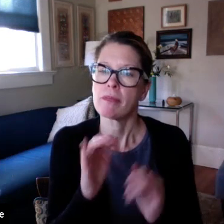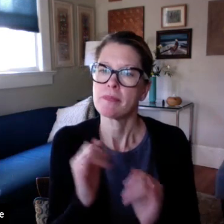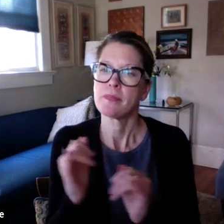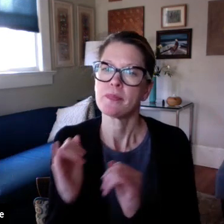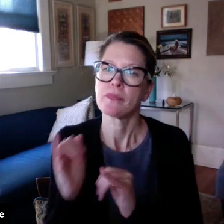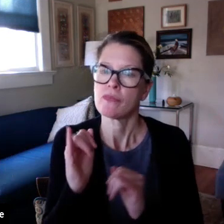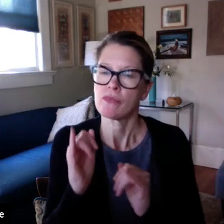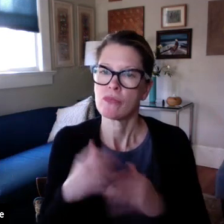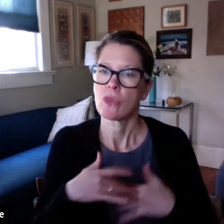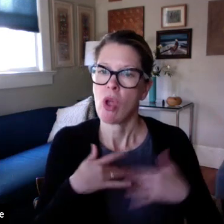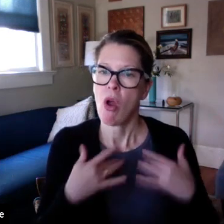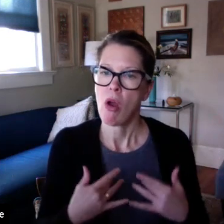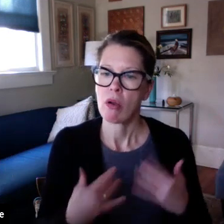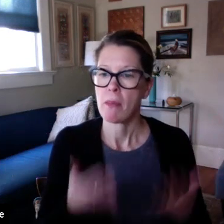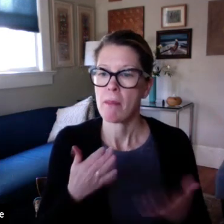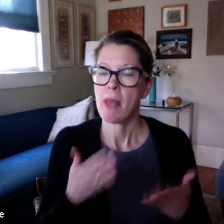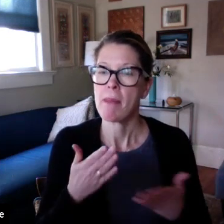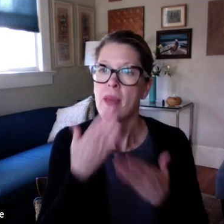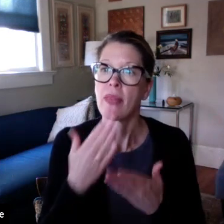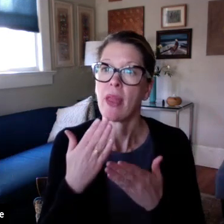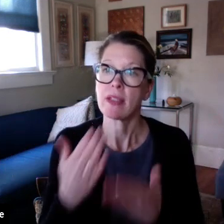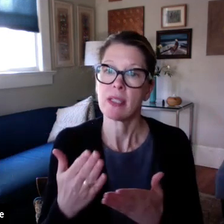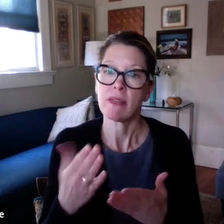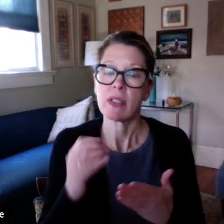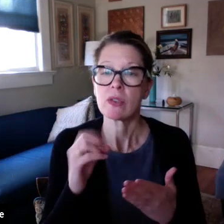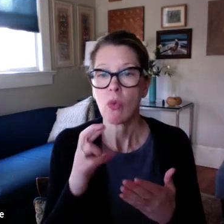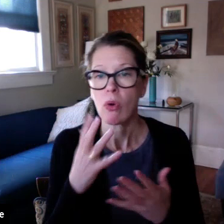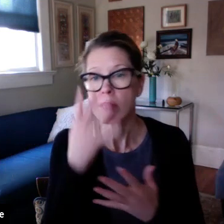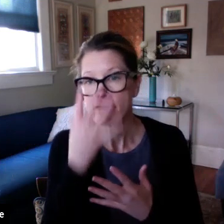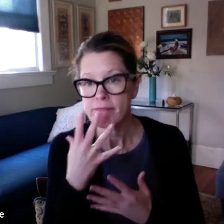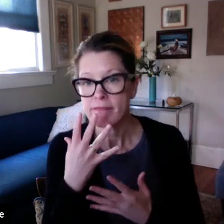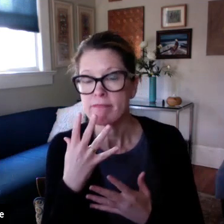either thanksgivings or supplications or whatever it might be.